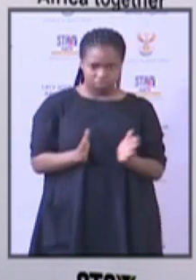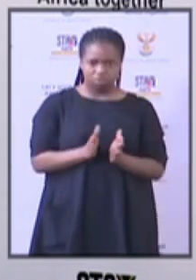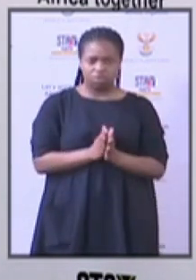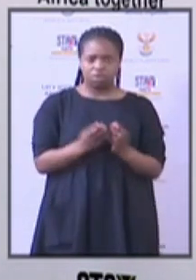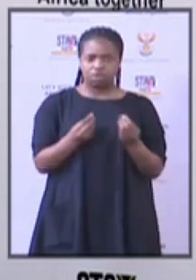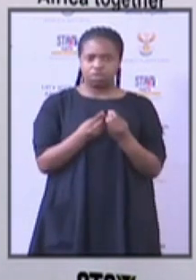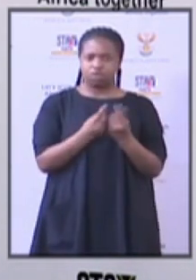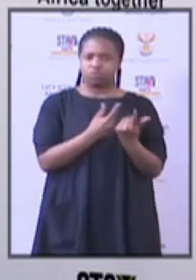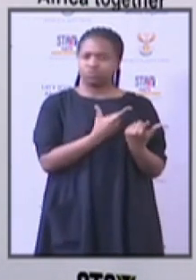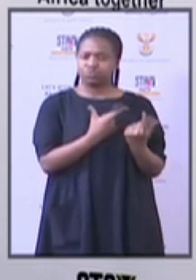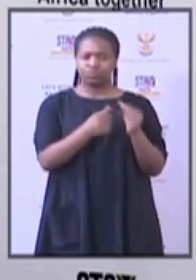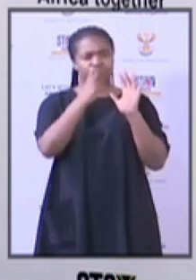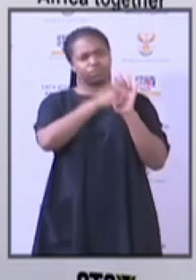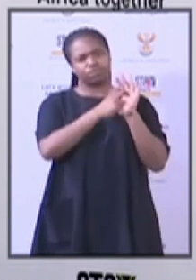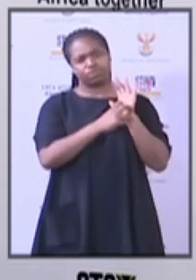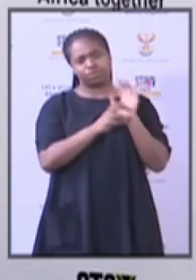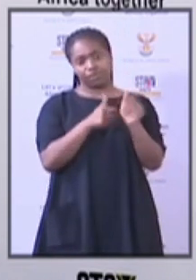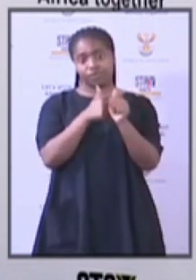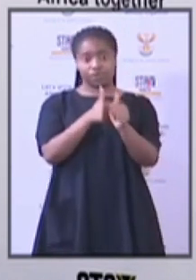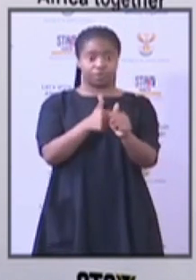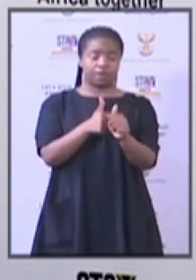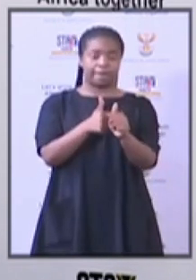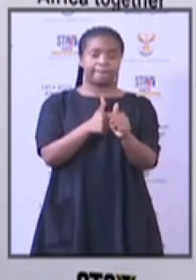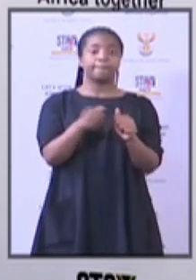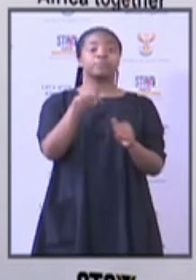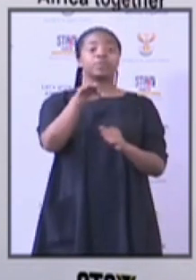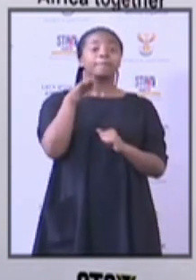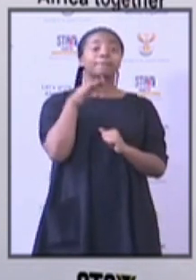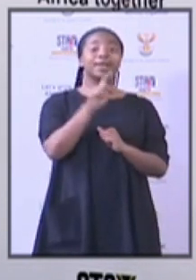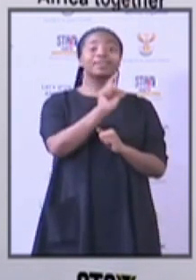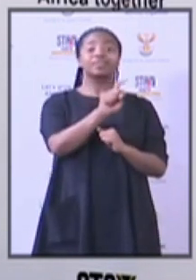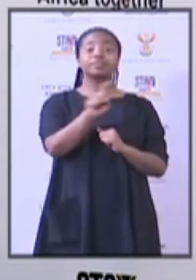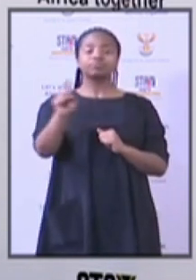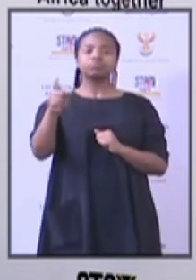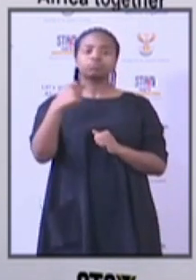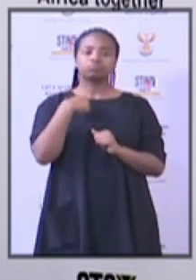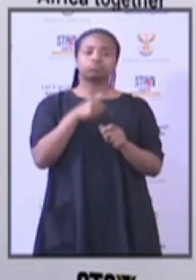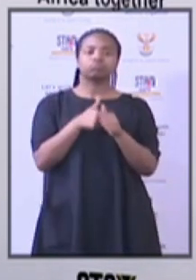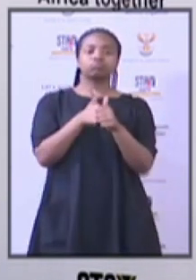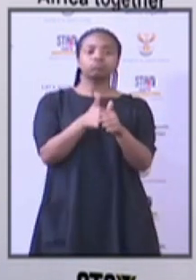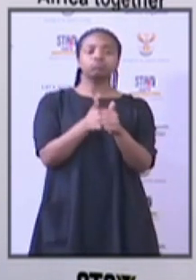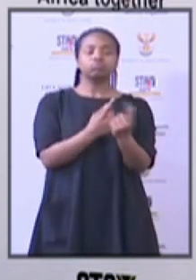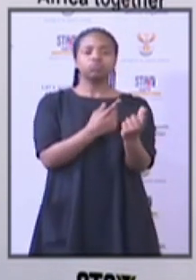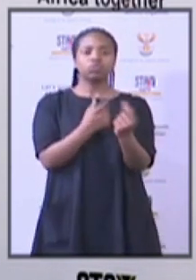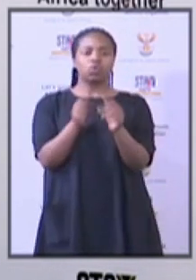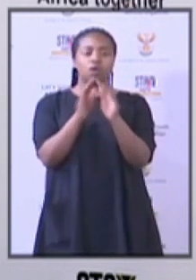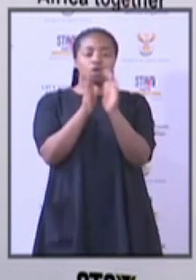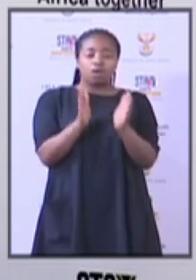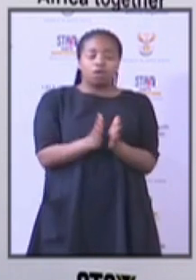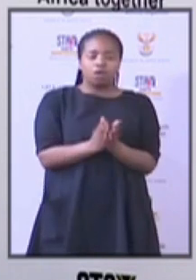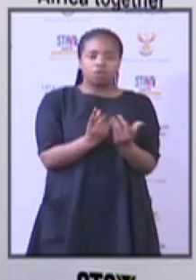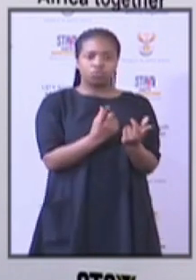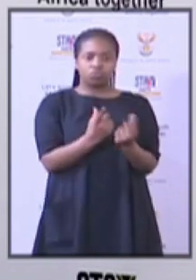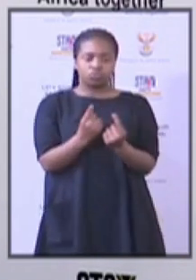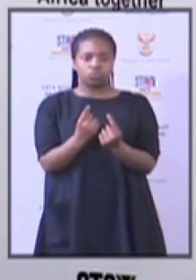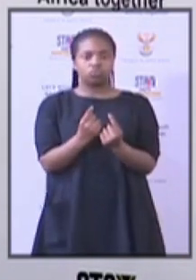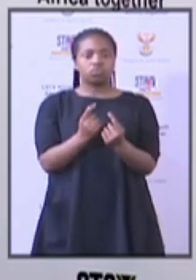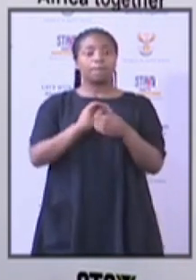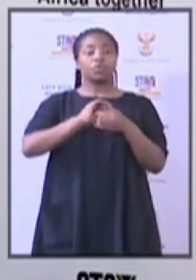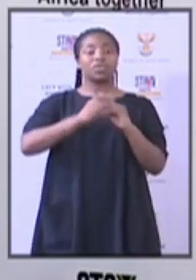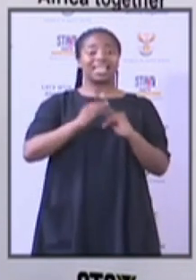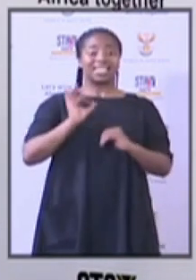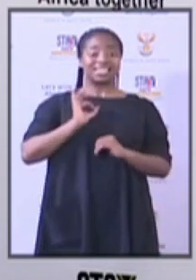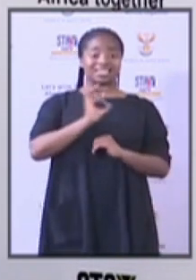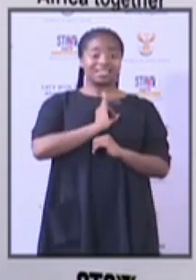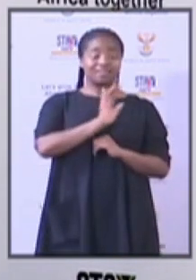applicable regulations. The banks had undertaken to continue doing all in their powers to protect their